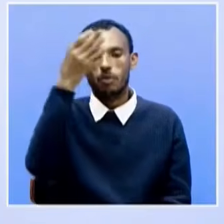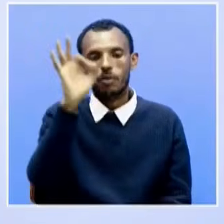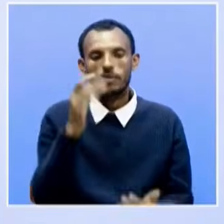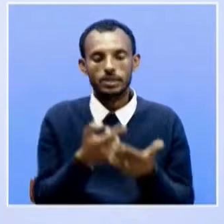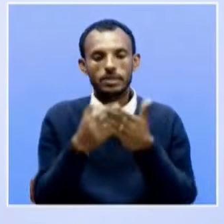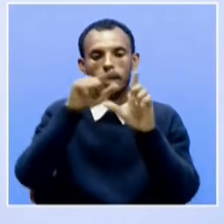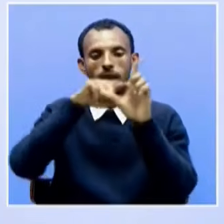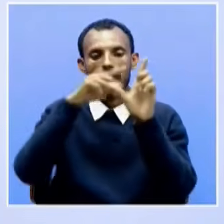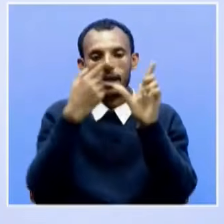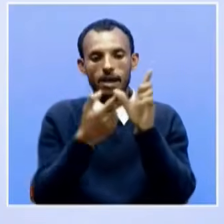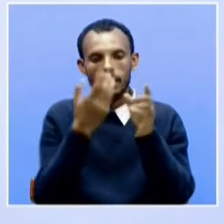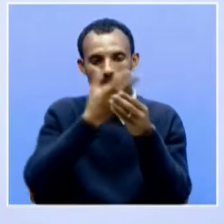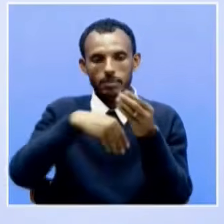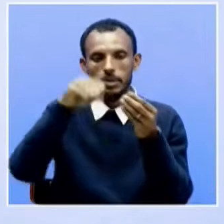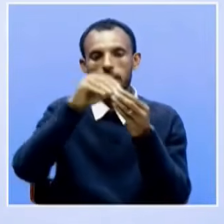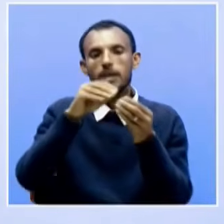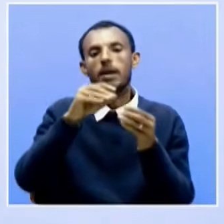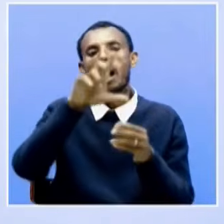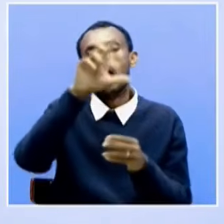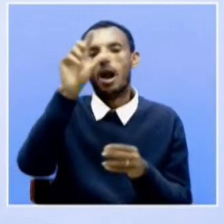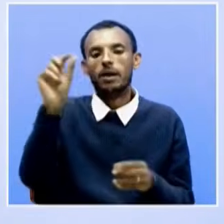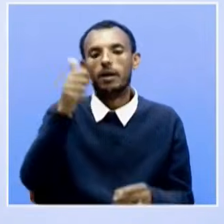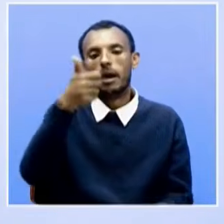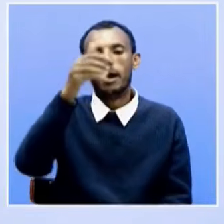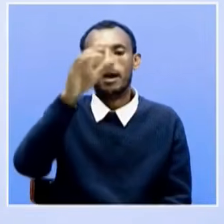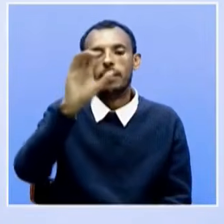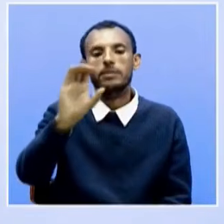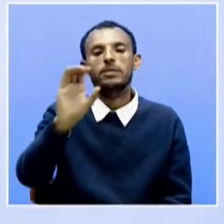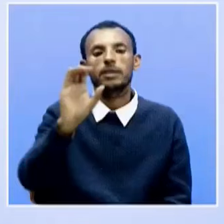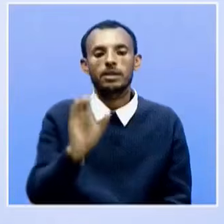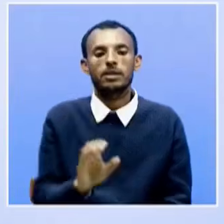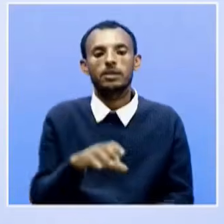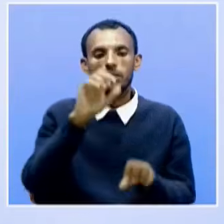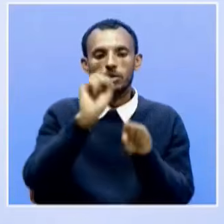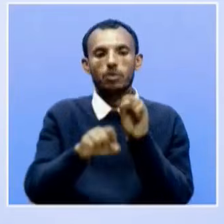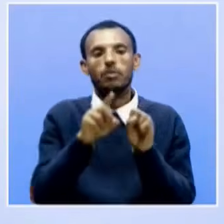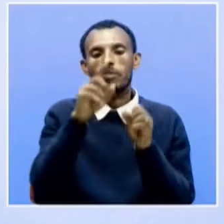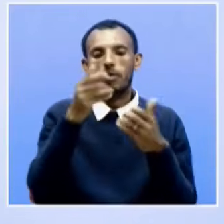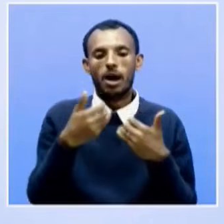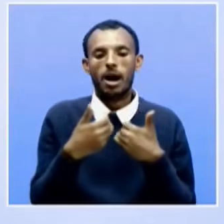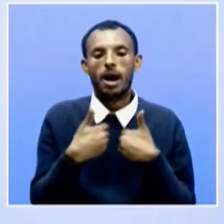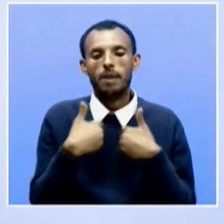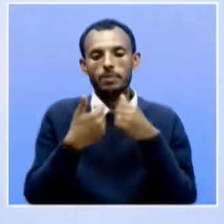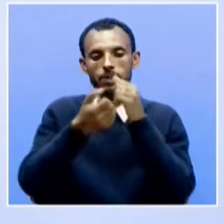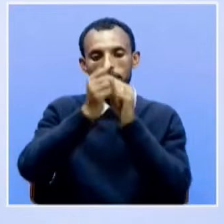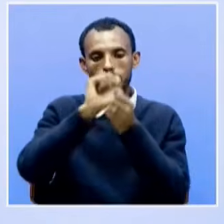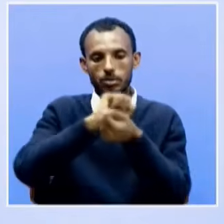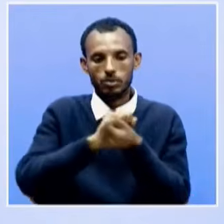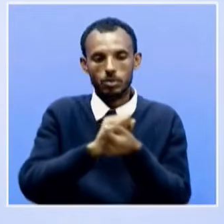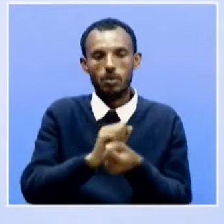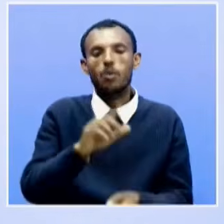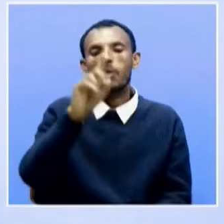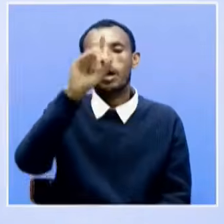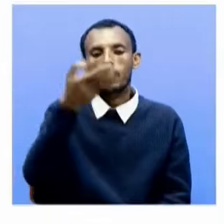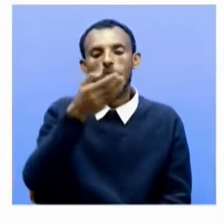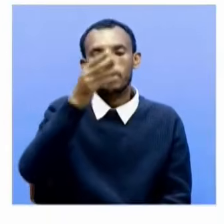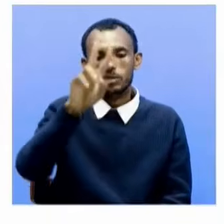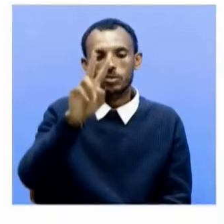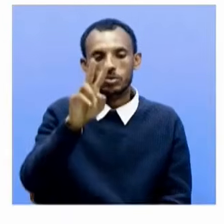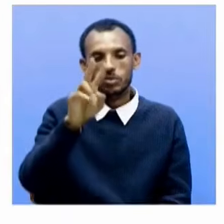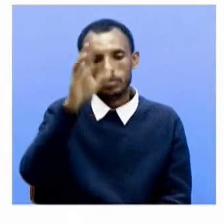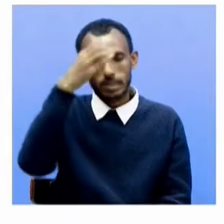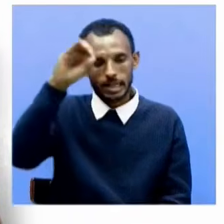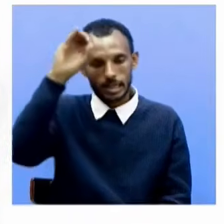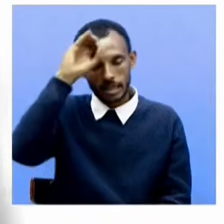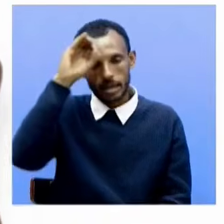angle is subtended by arc AC, right? So you have to substitute half of the degree measure